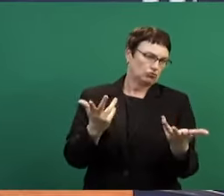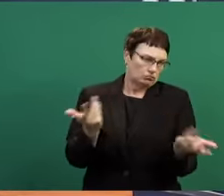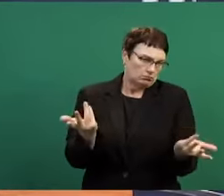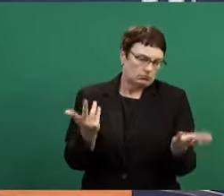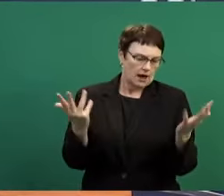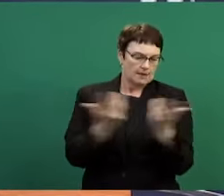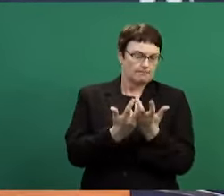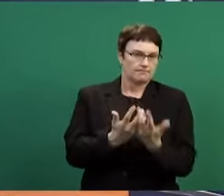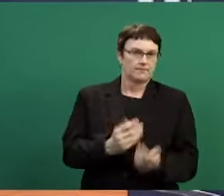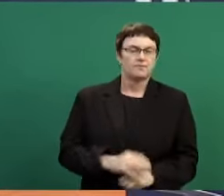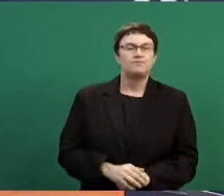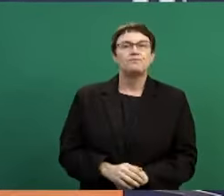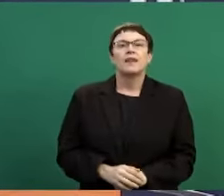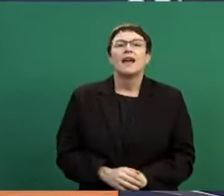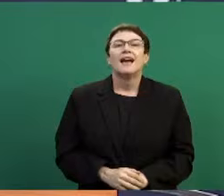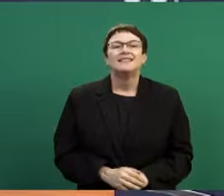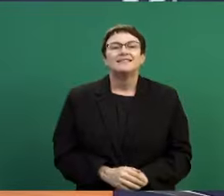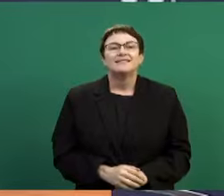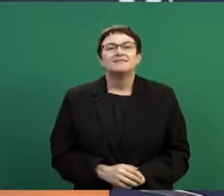it's said that